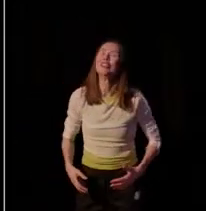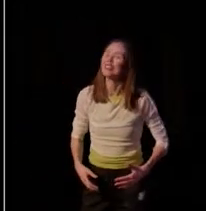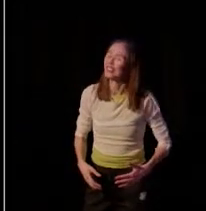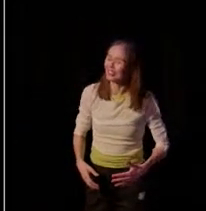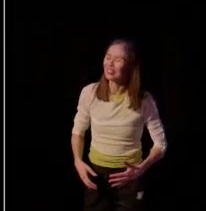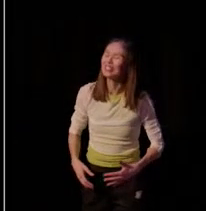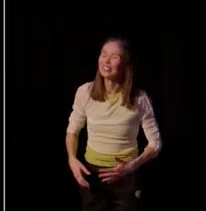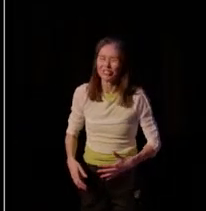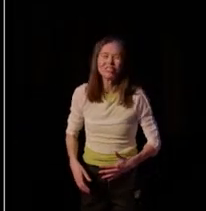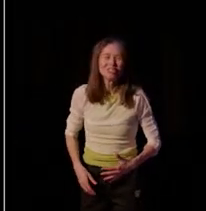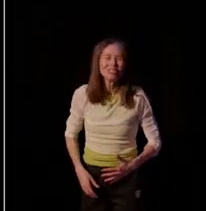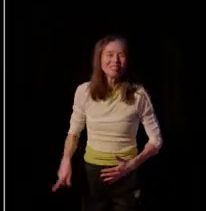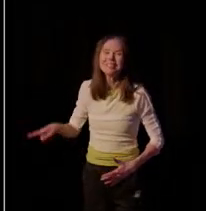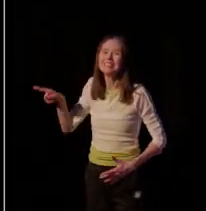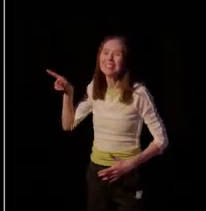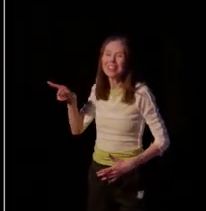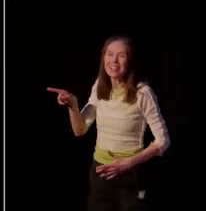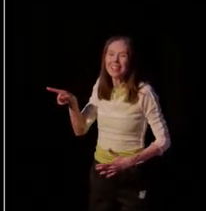but dead coal.